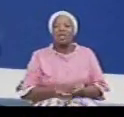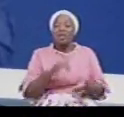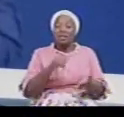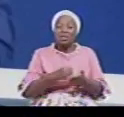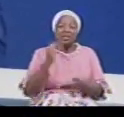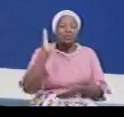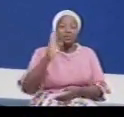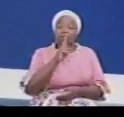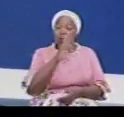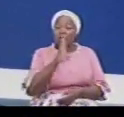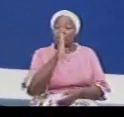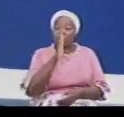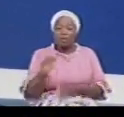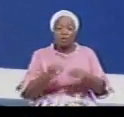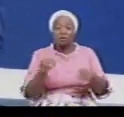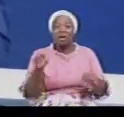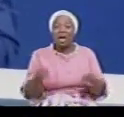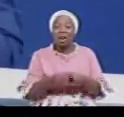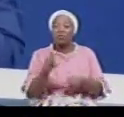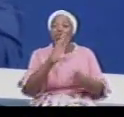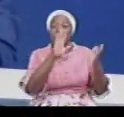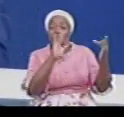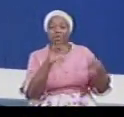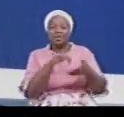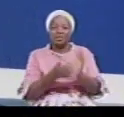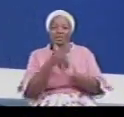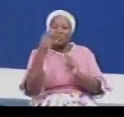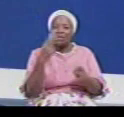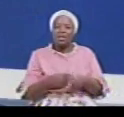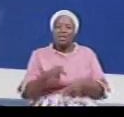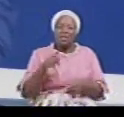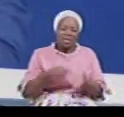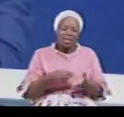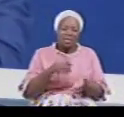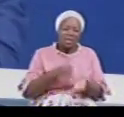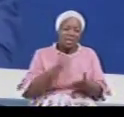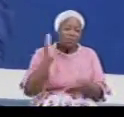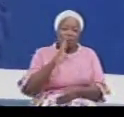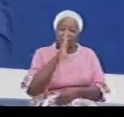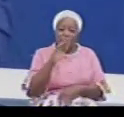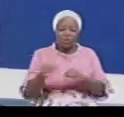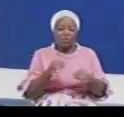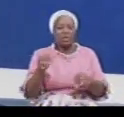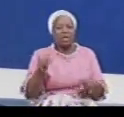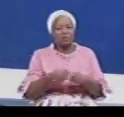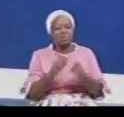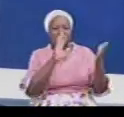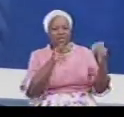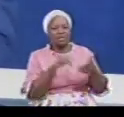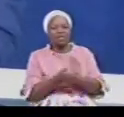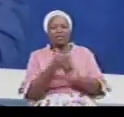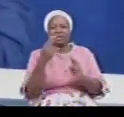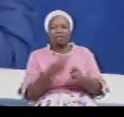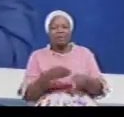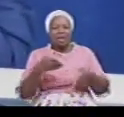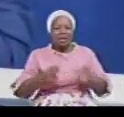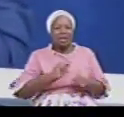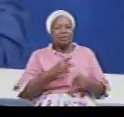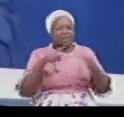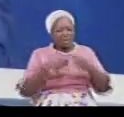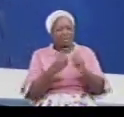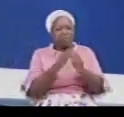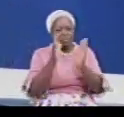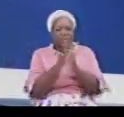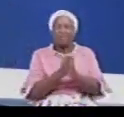you expect. It will be done as you expect. Let's begin to pray. Say, Lord, I'm here for